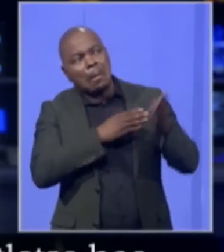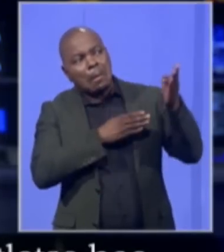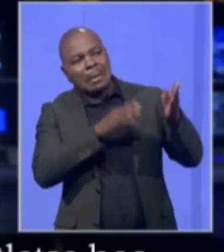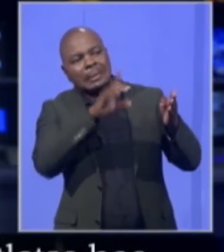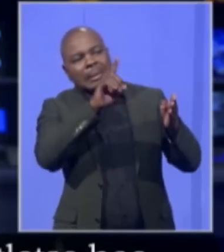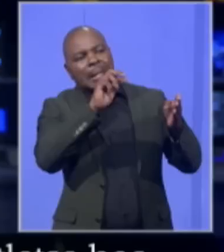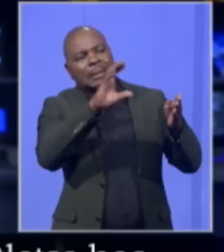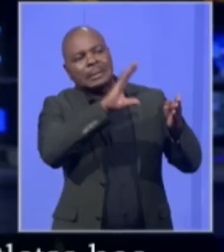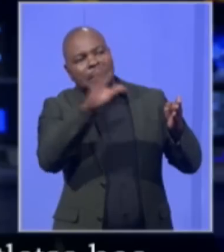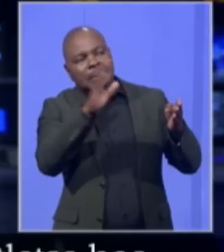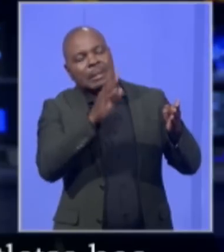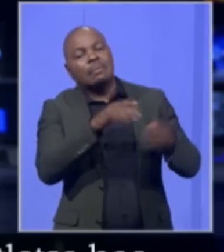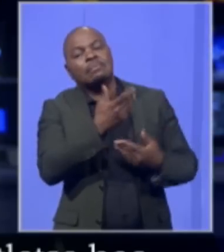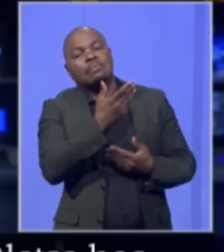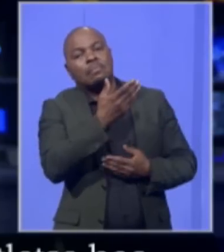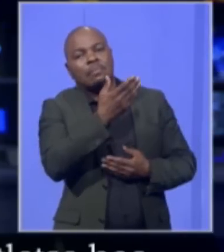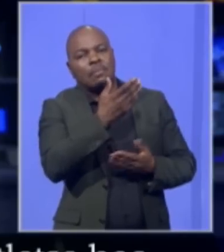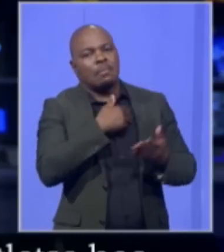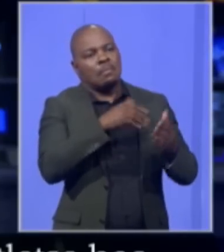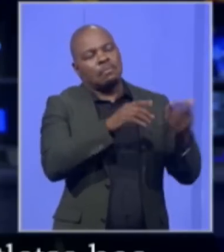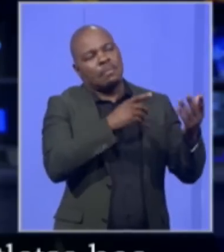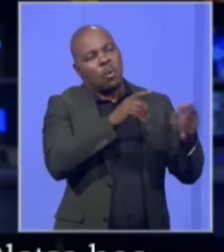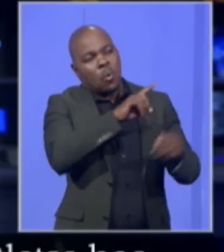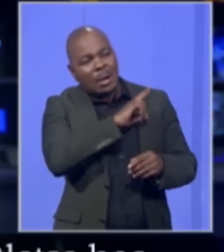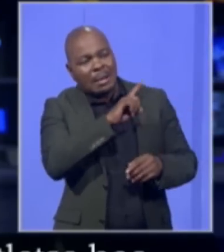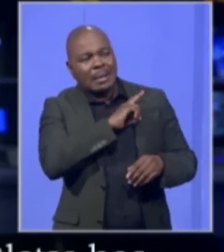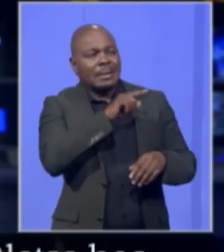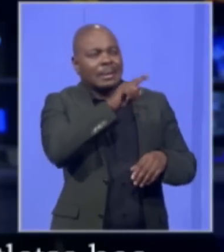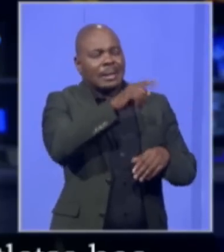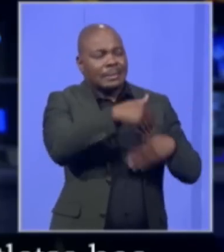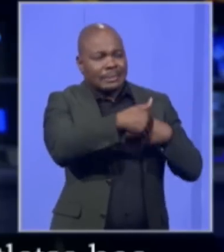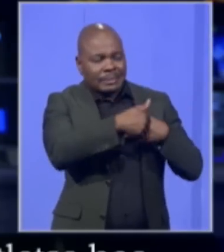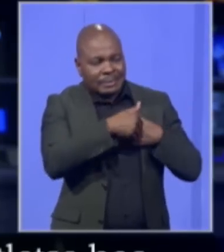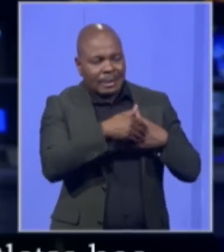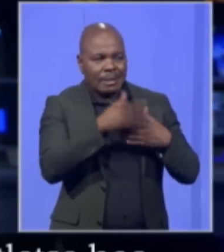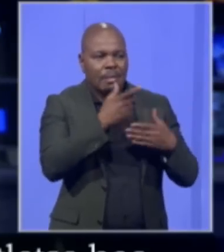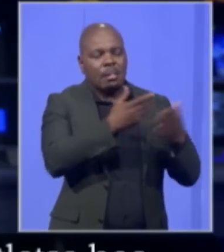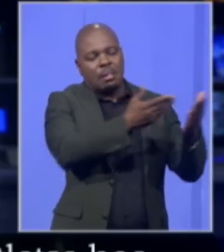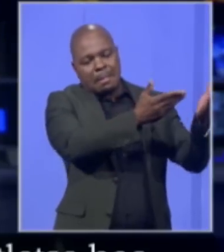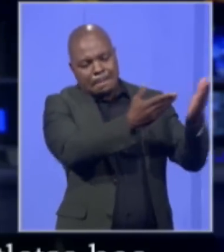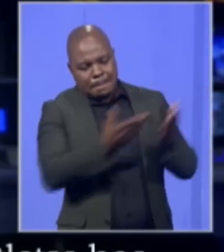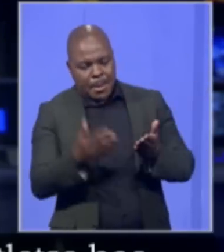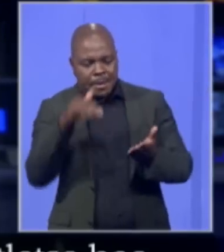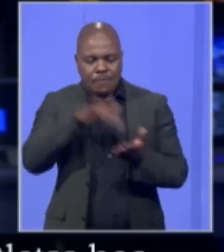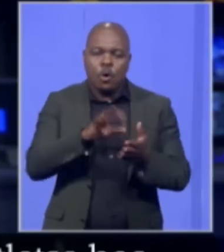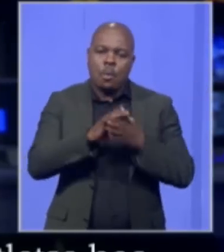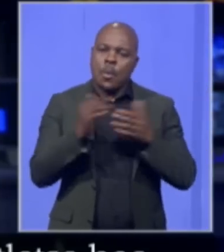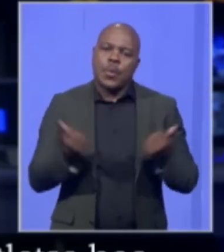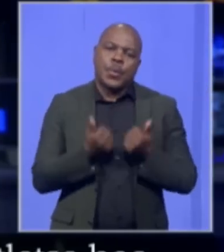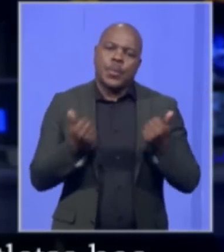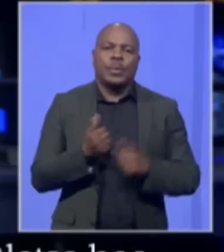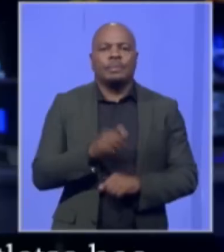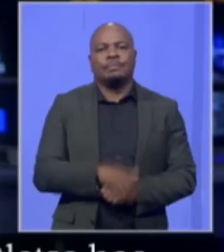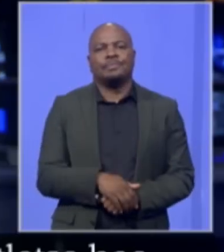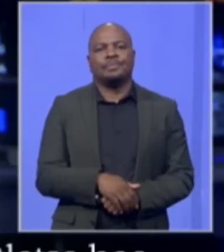Democratic Republic of Congo DRC ka lebaka la ho tswa dikotsi a khutliseditswe kwano lapeng.